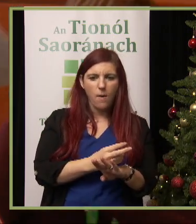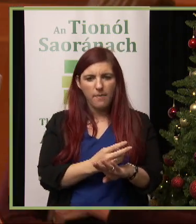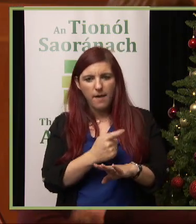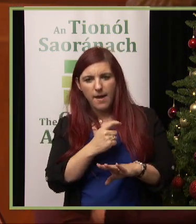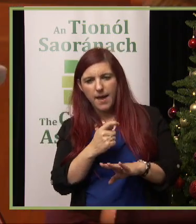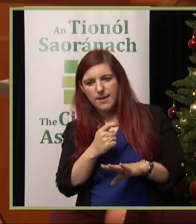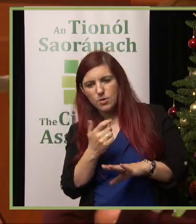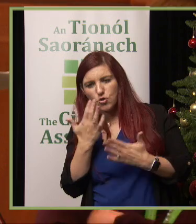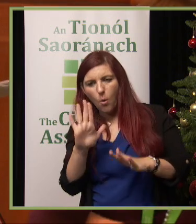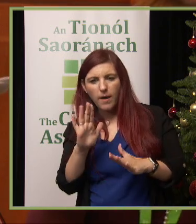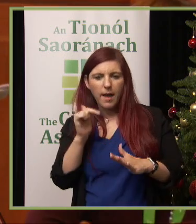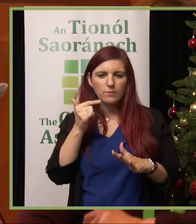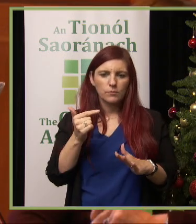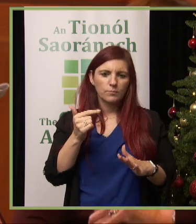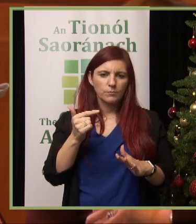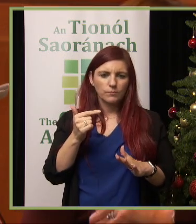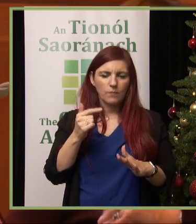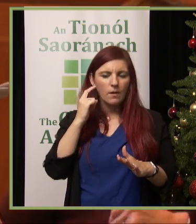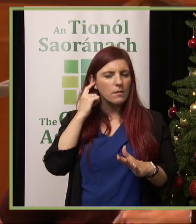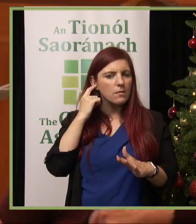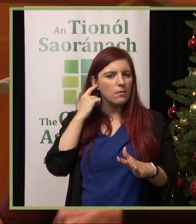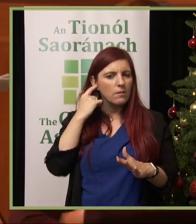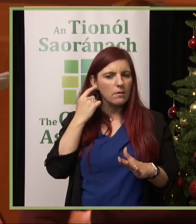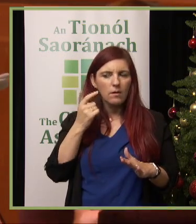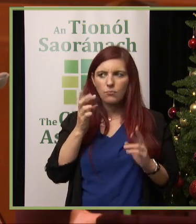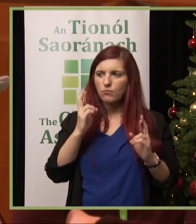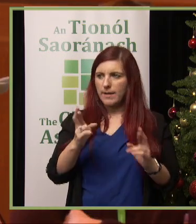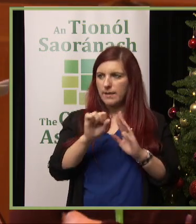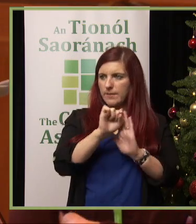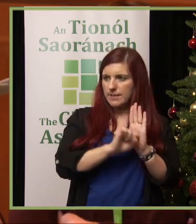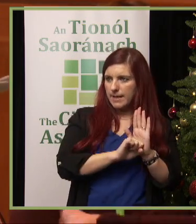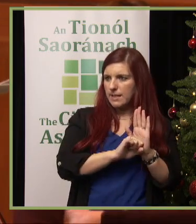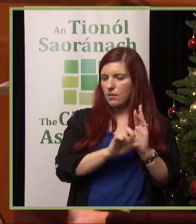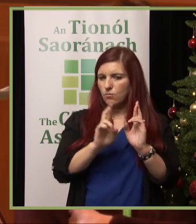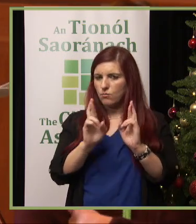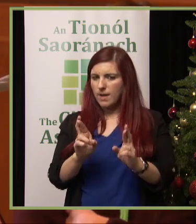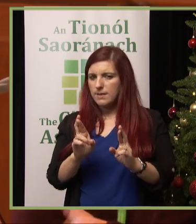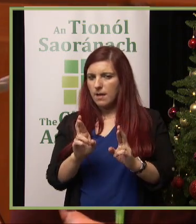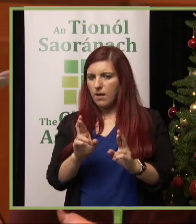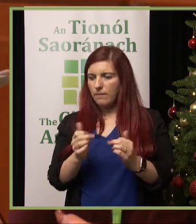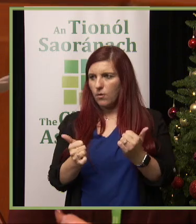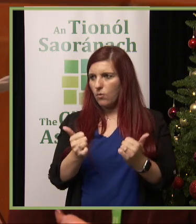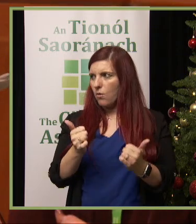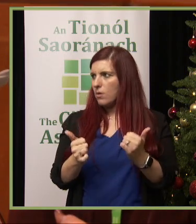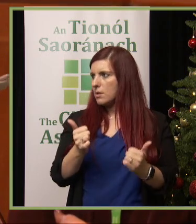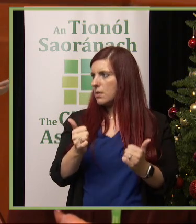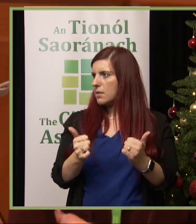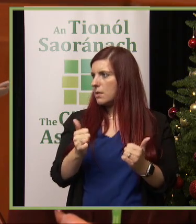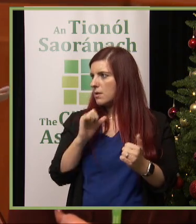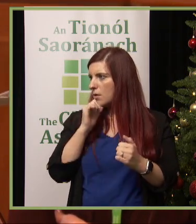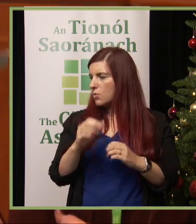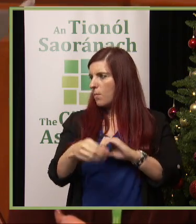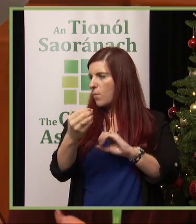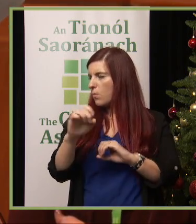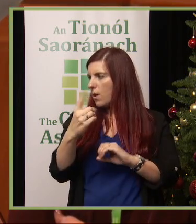of rights here at stake, and that the court is not just to uphold one and not the other.